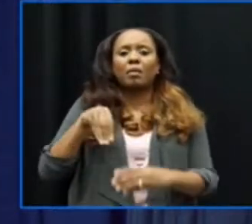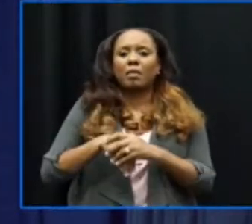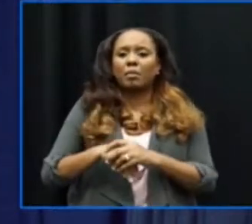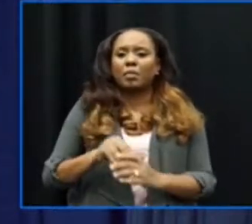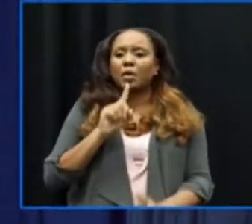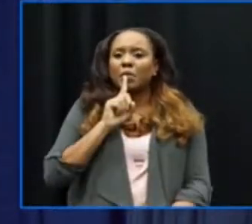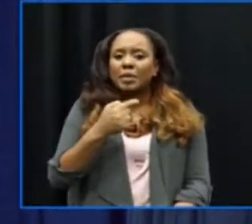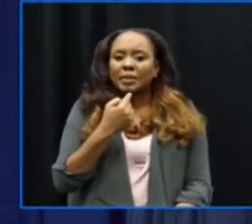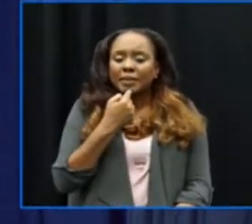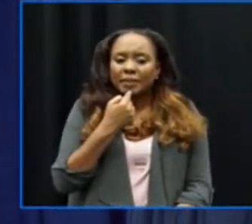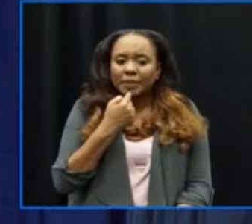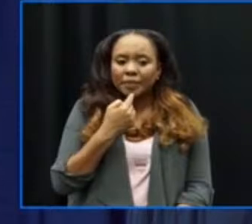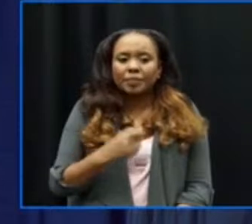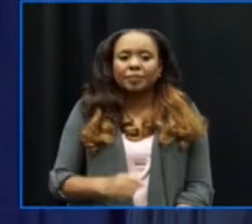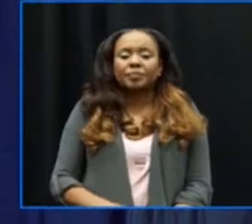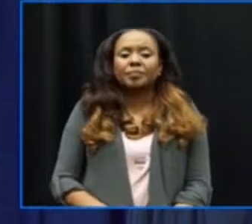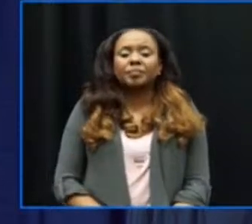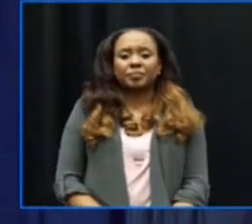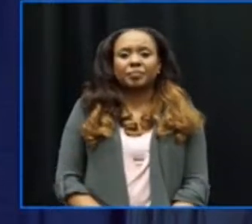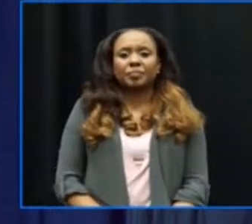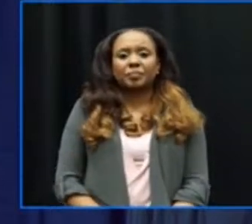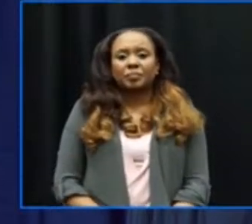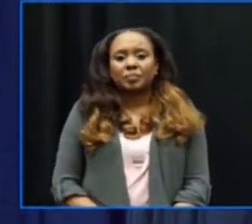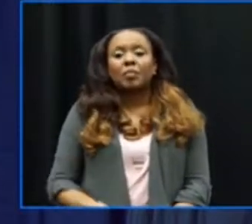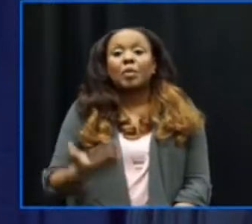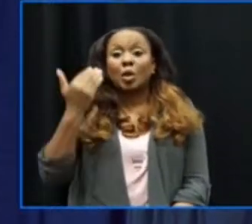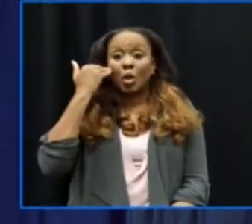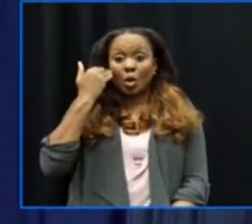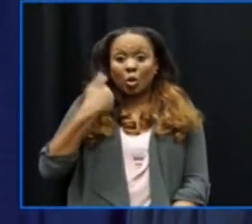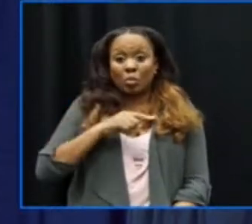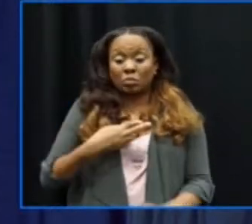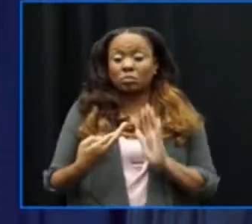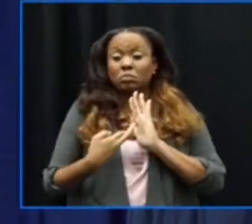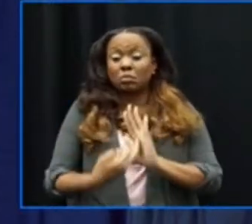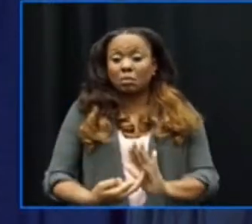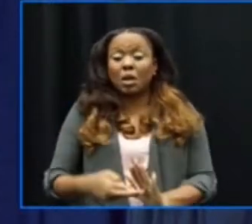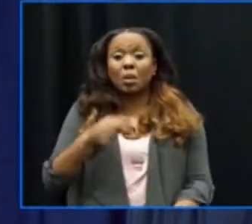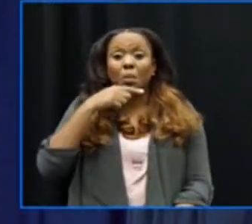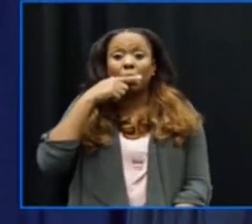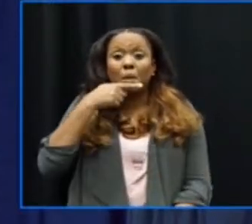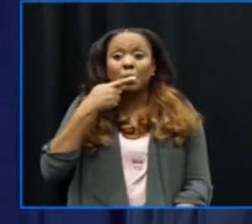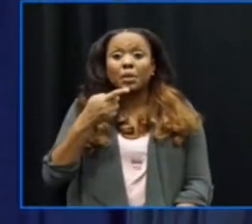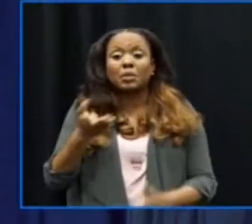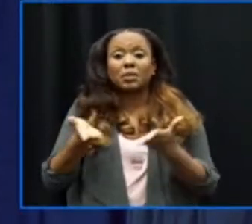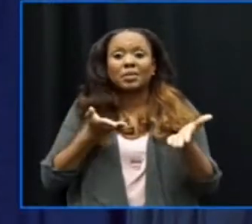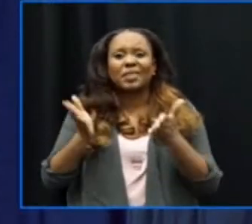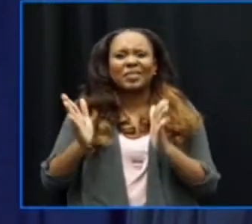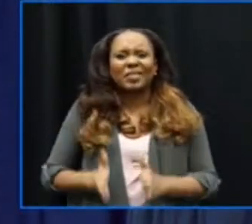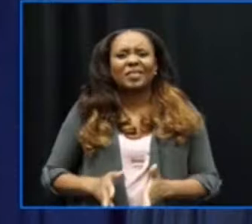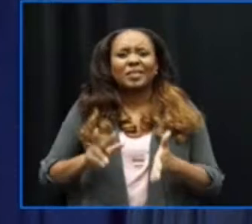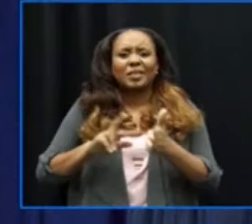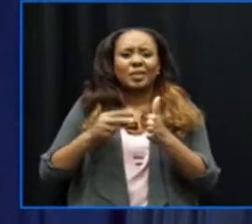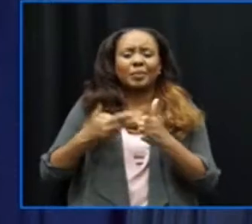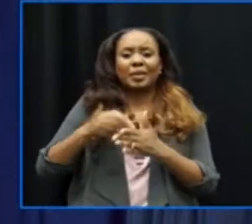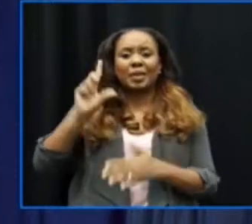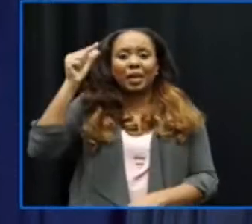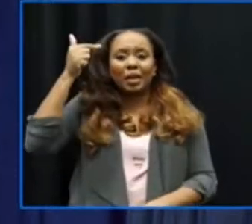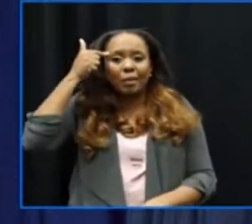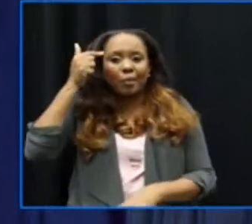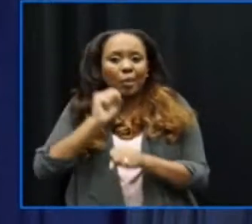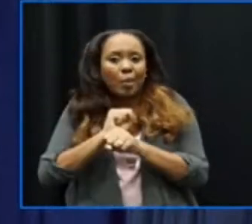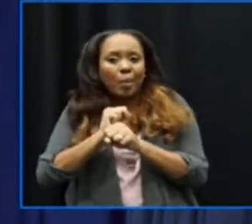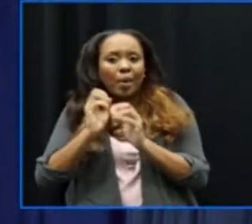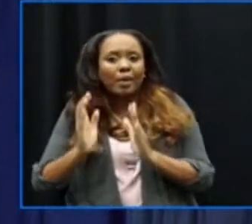our constituent interests in public servants, and we do whatever we can to represent those,